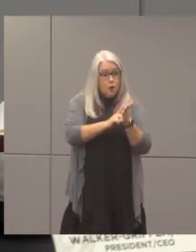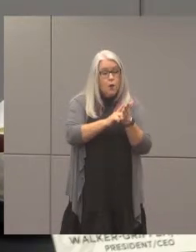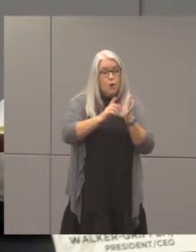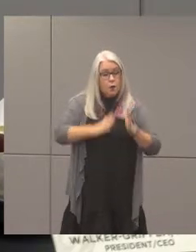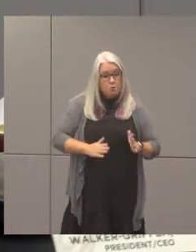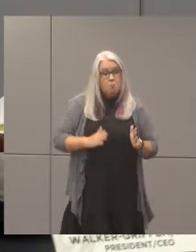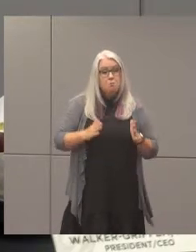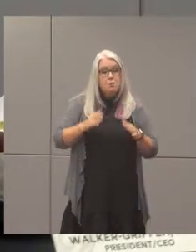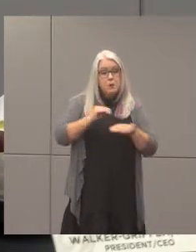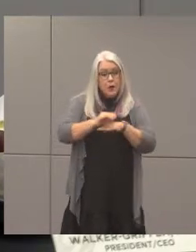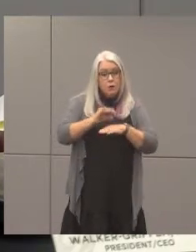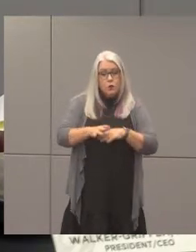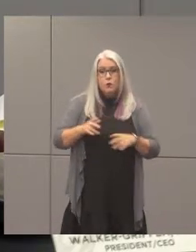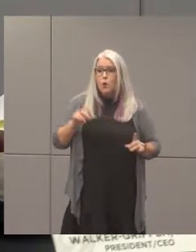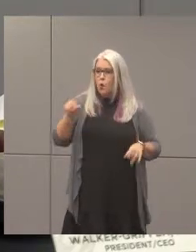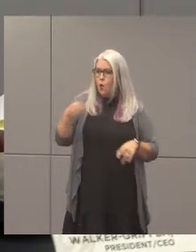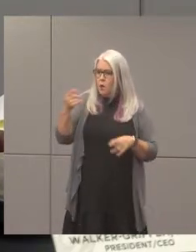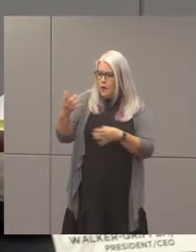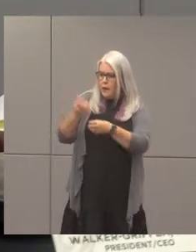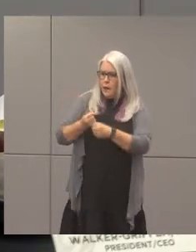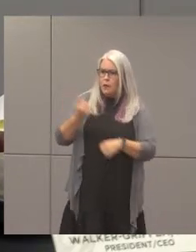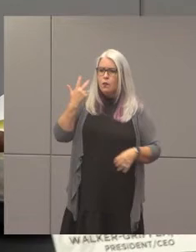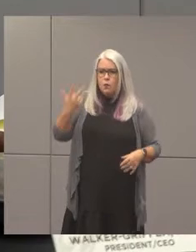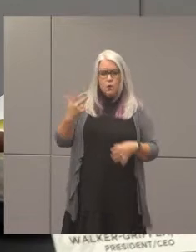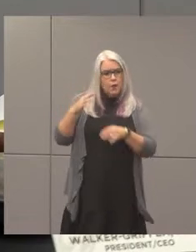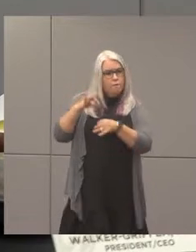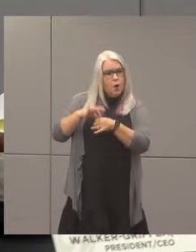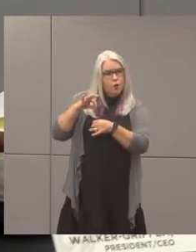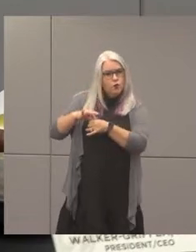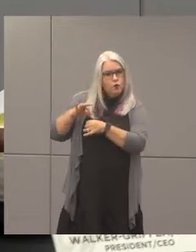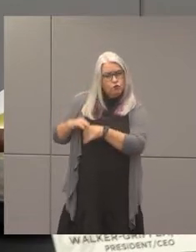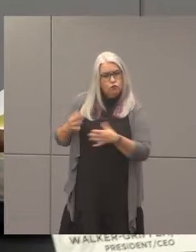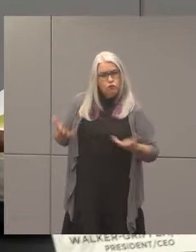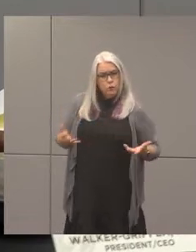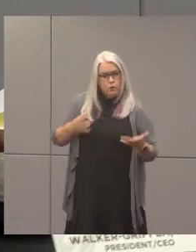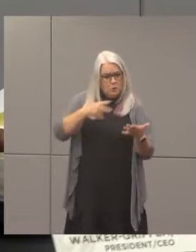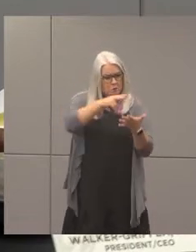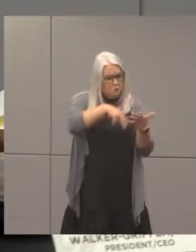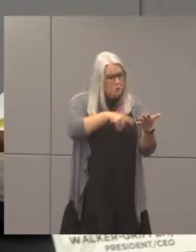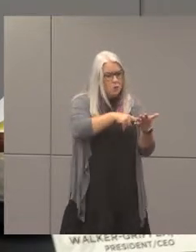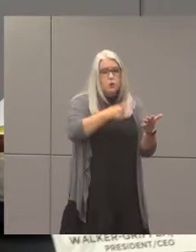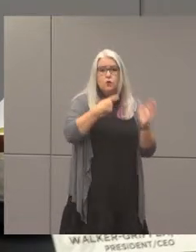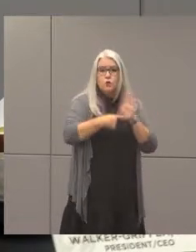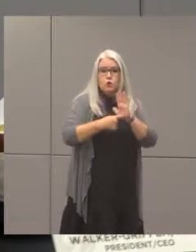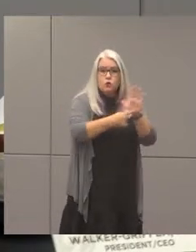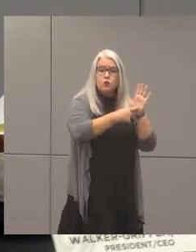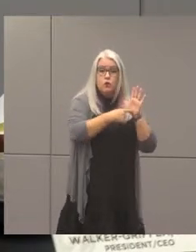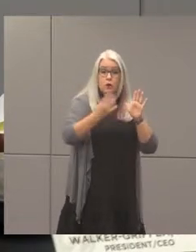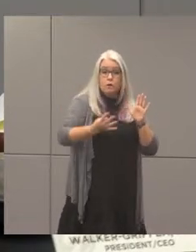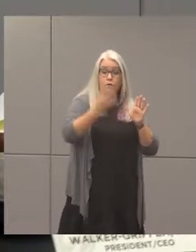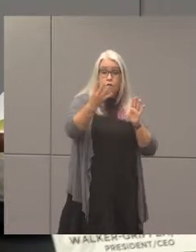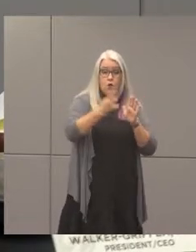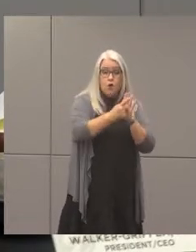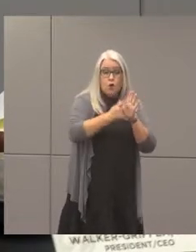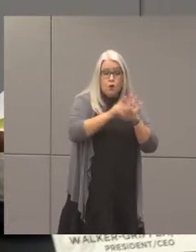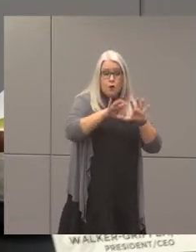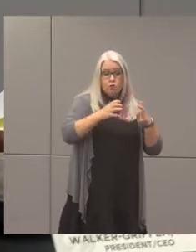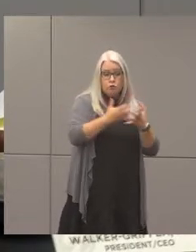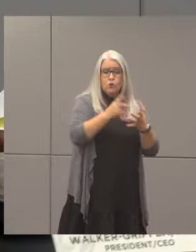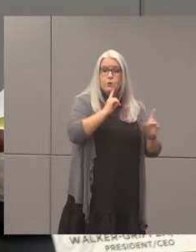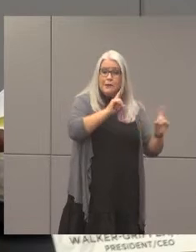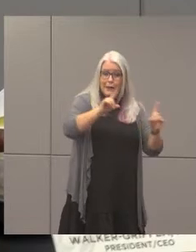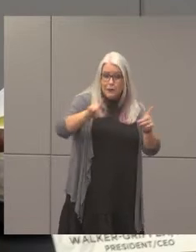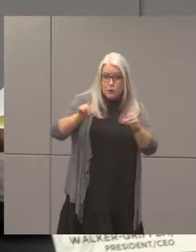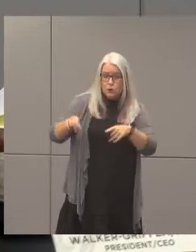because it only received 3 votes. But the minutes do show very clearly that 4 law firms provided answers to questions, but